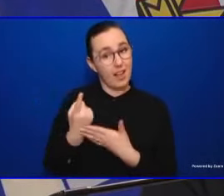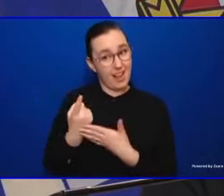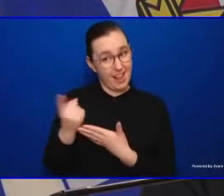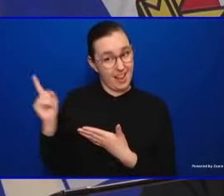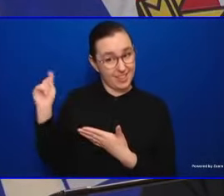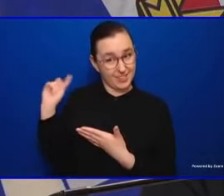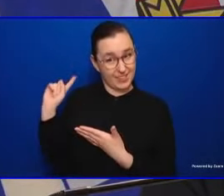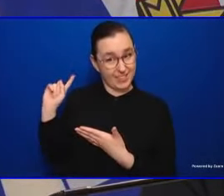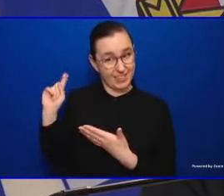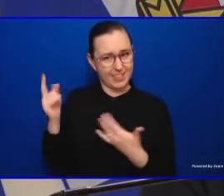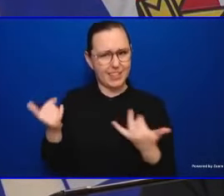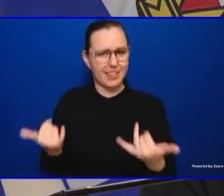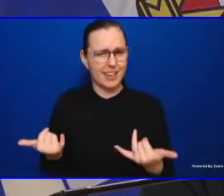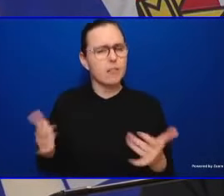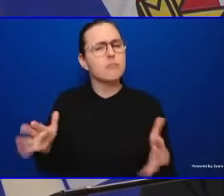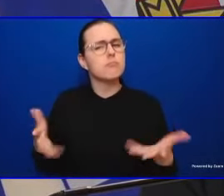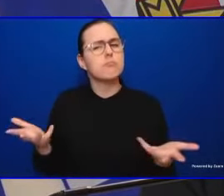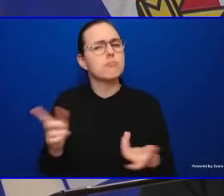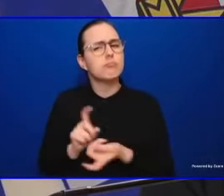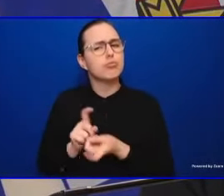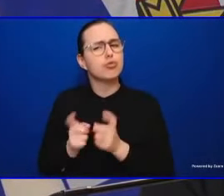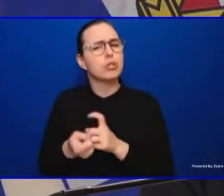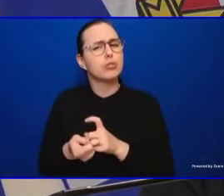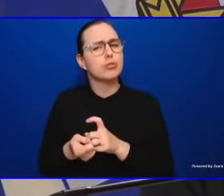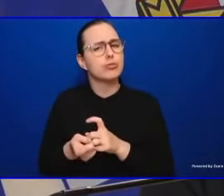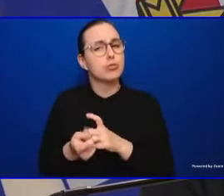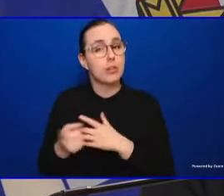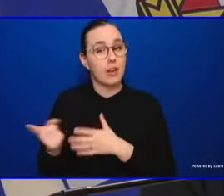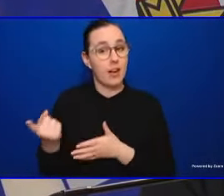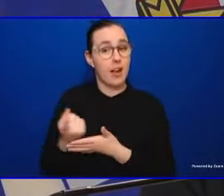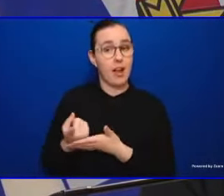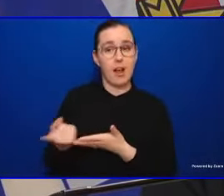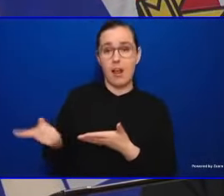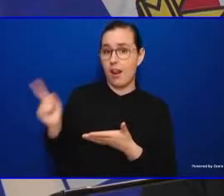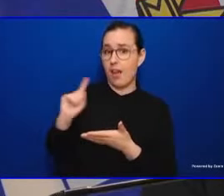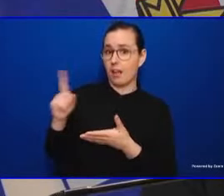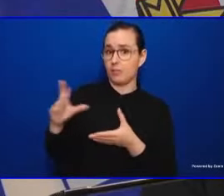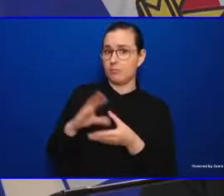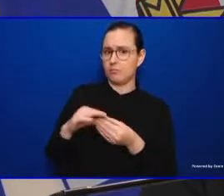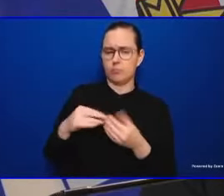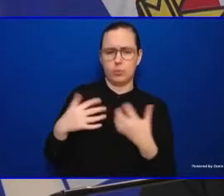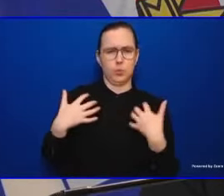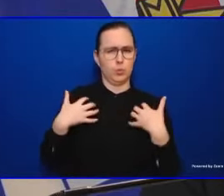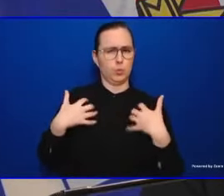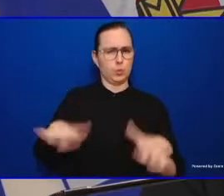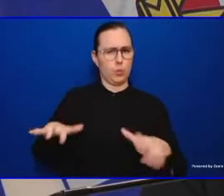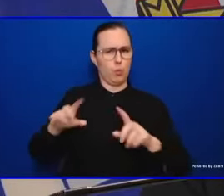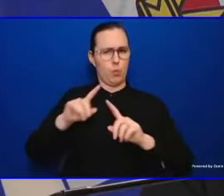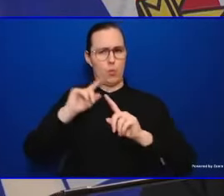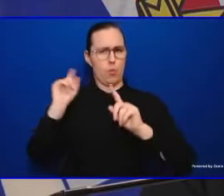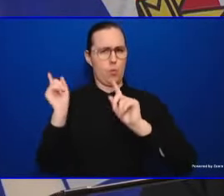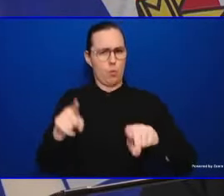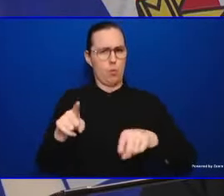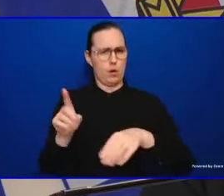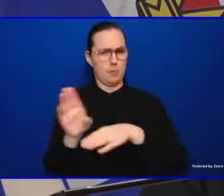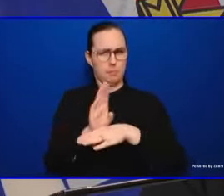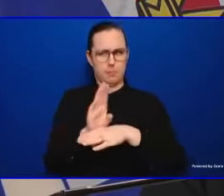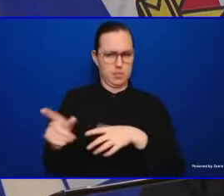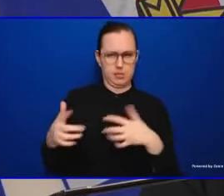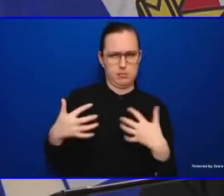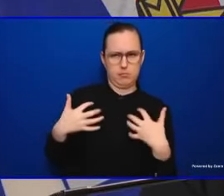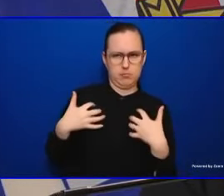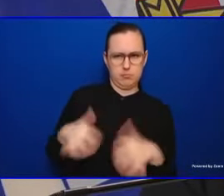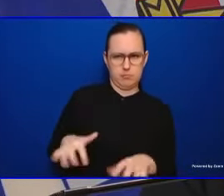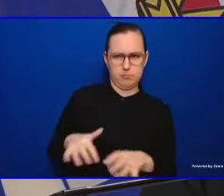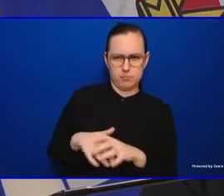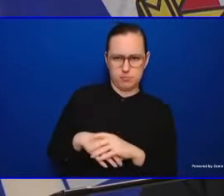start or begin any orders on businesses. And without an accurate data count on case count numbers, how will you be able to tell